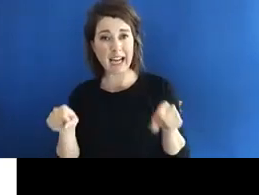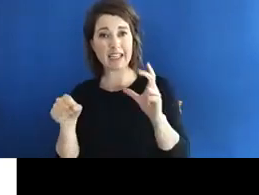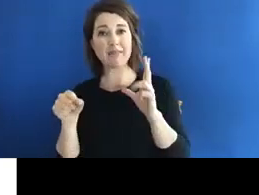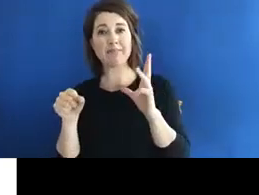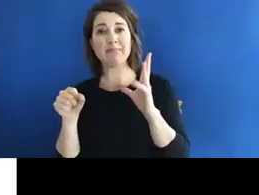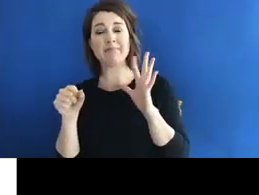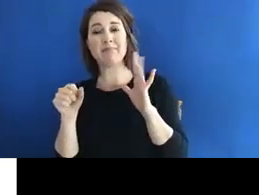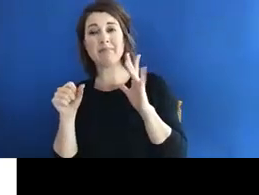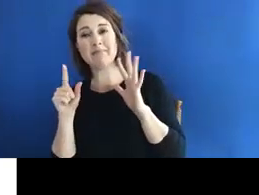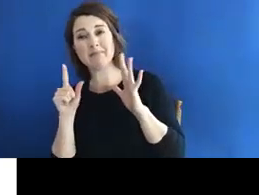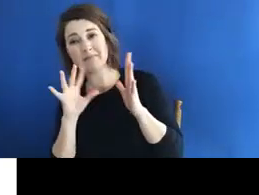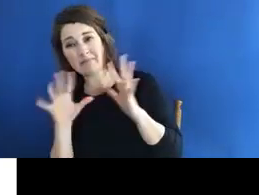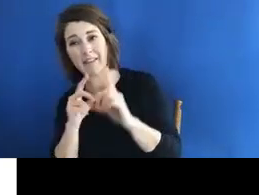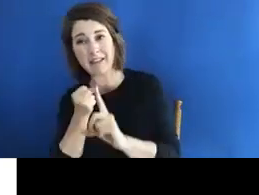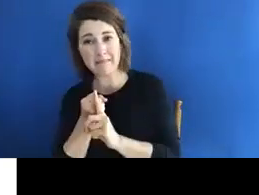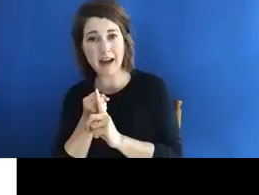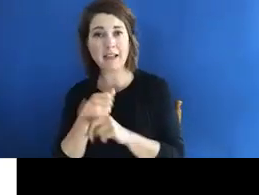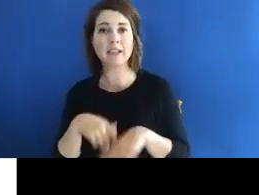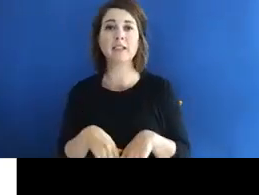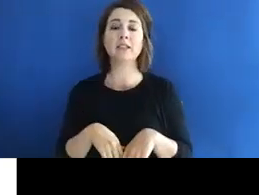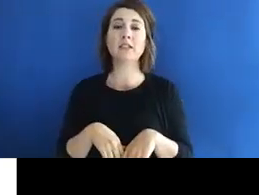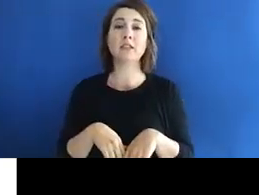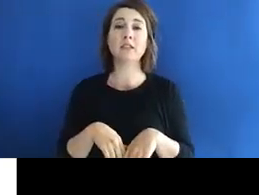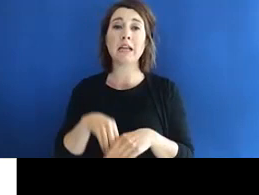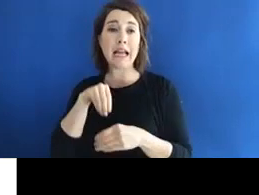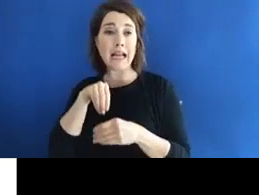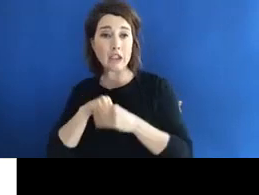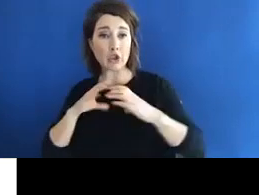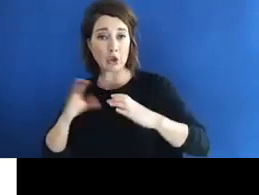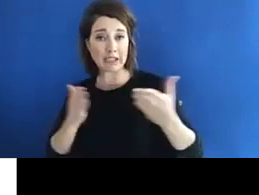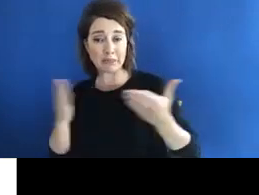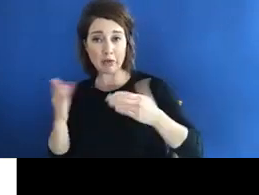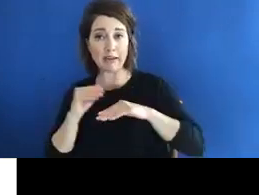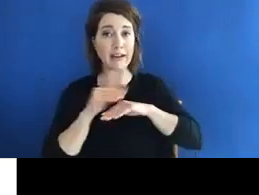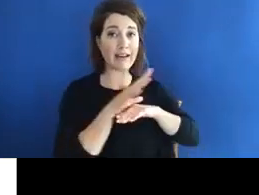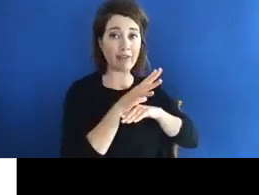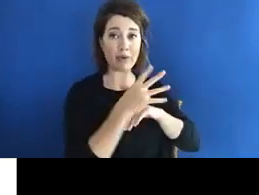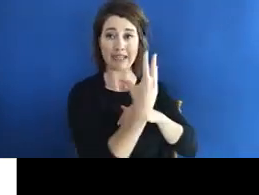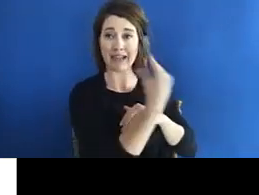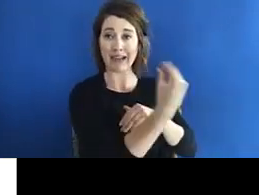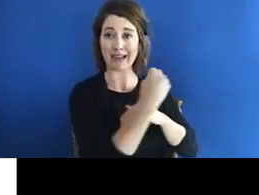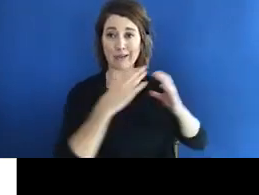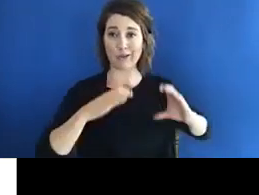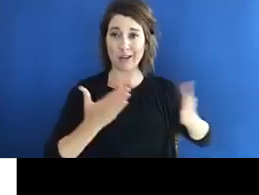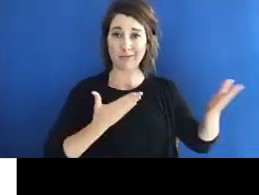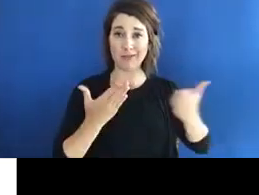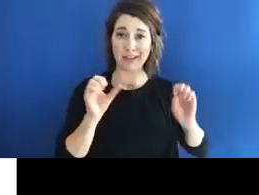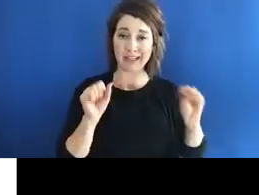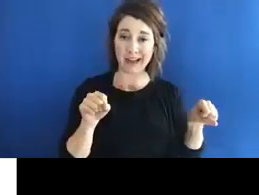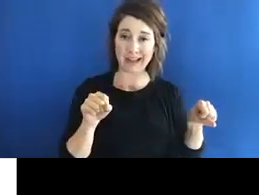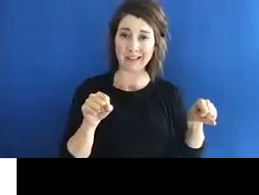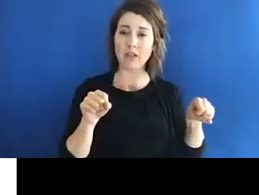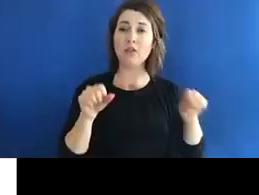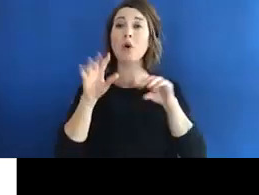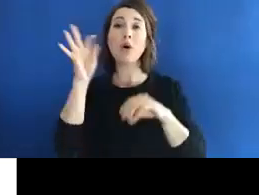customer service can influence external customer service, what's being done or suggested at the federal level to support the efficacy